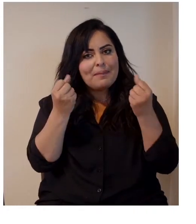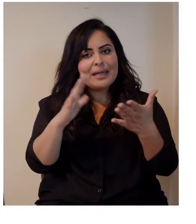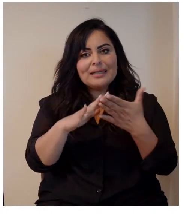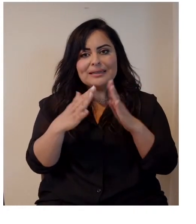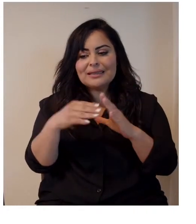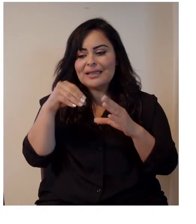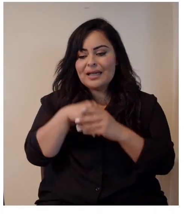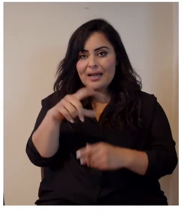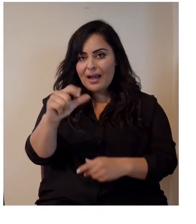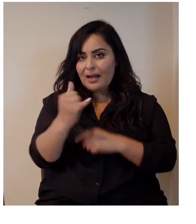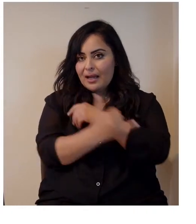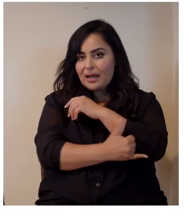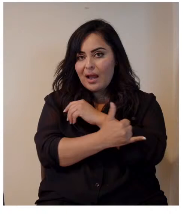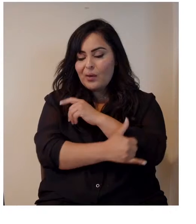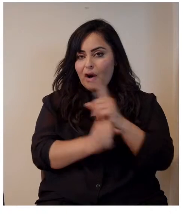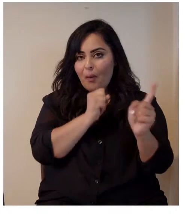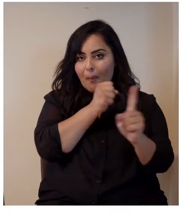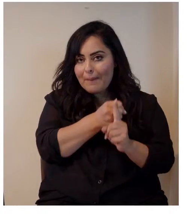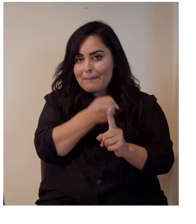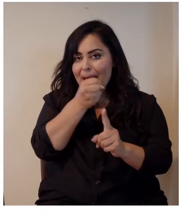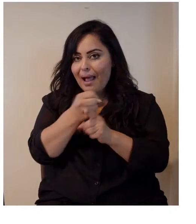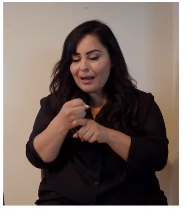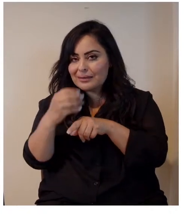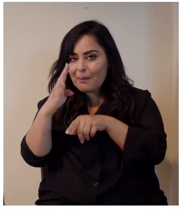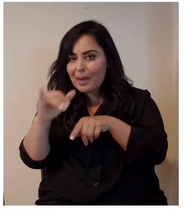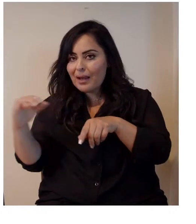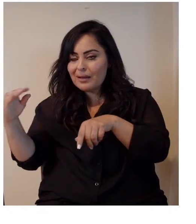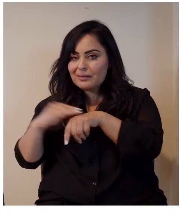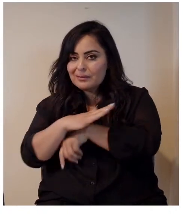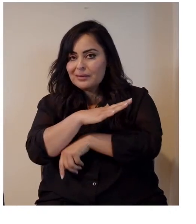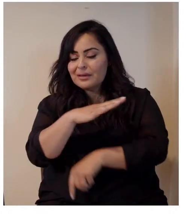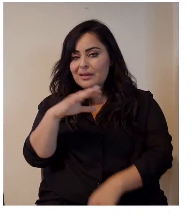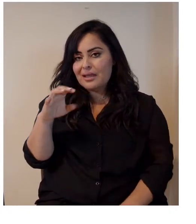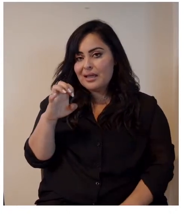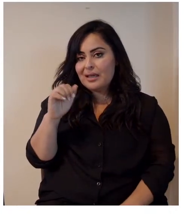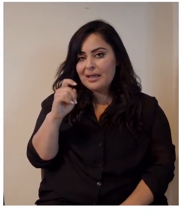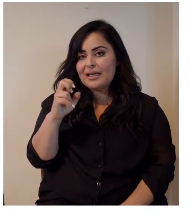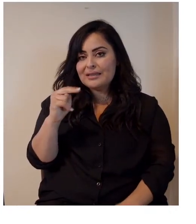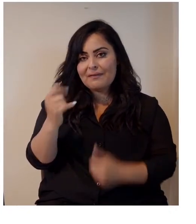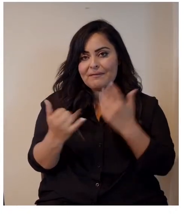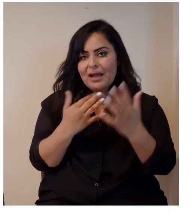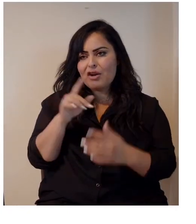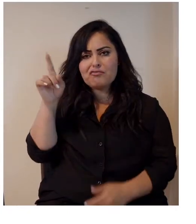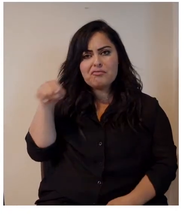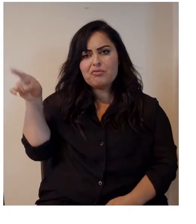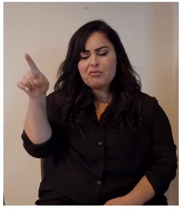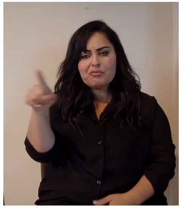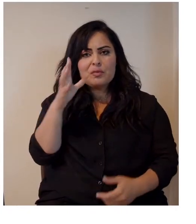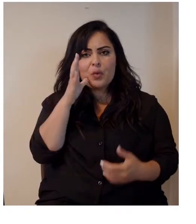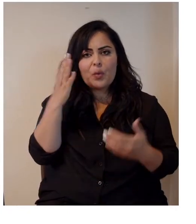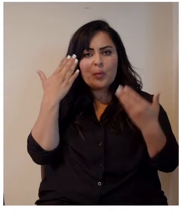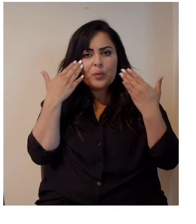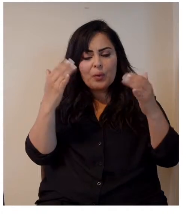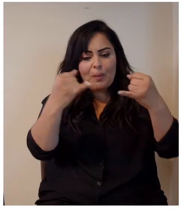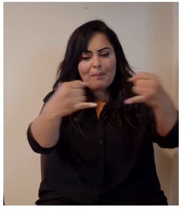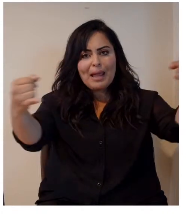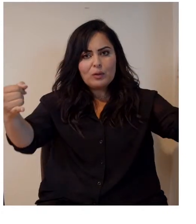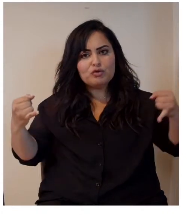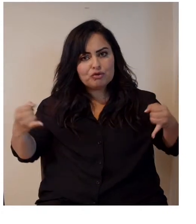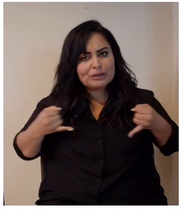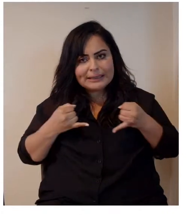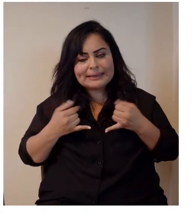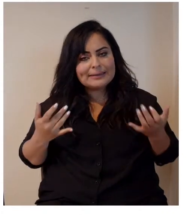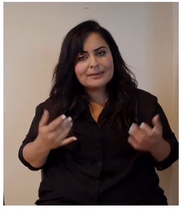in LA County are impacted by the Eaton fire, as it knows no jurisdictional boundaries.